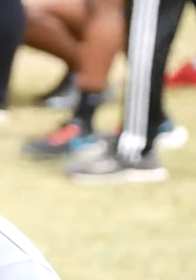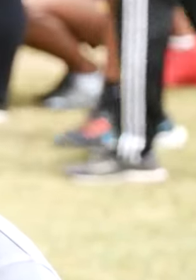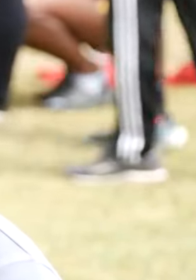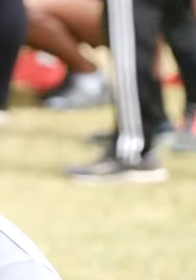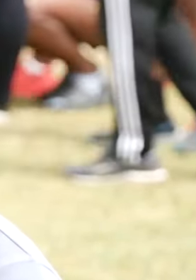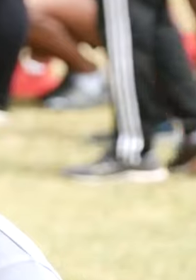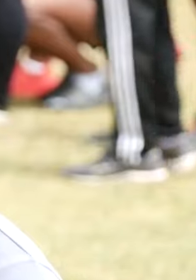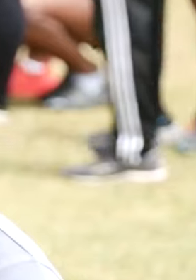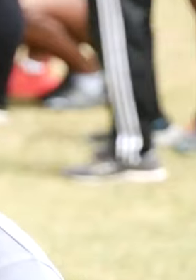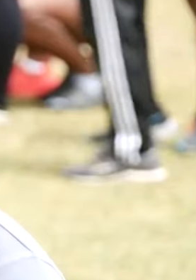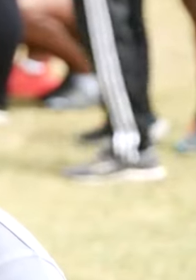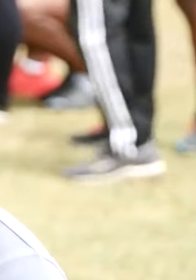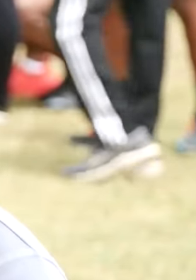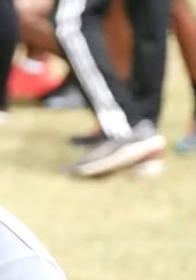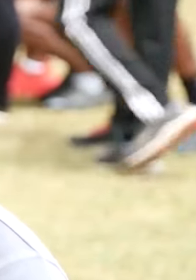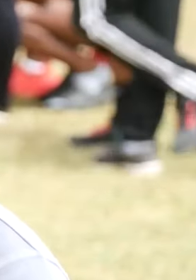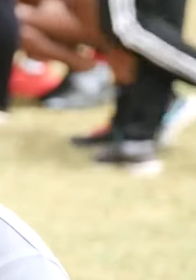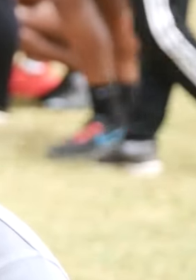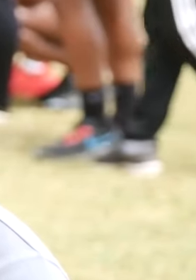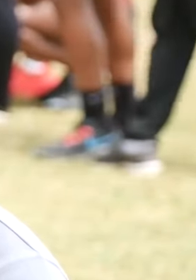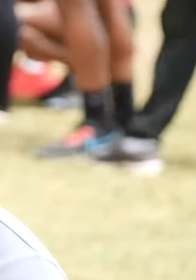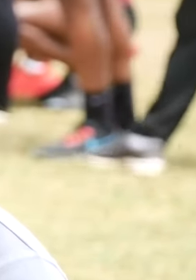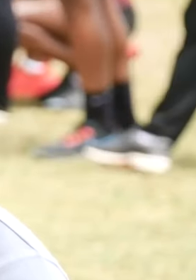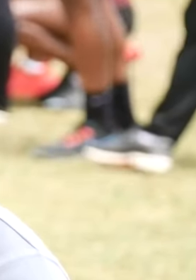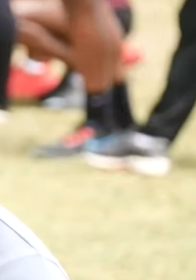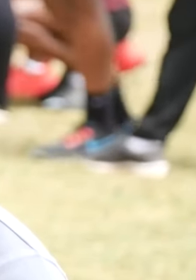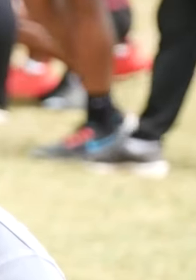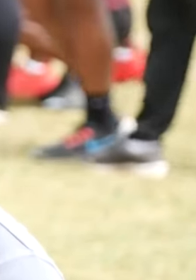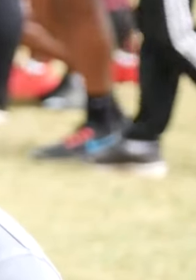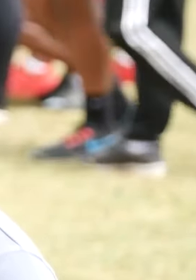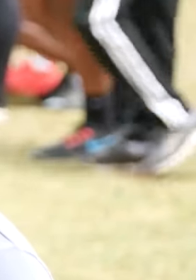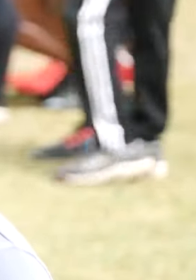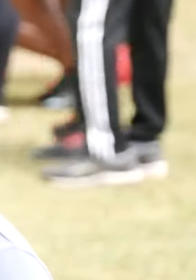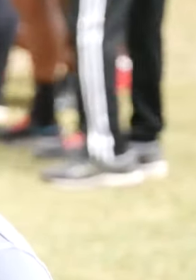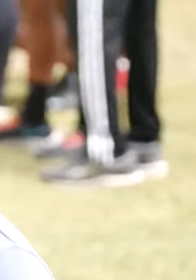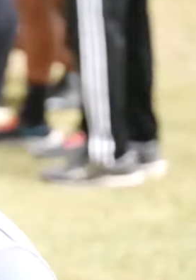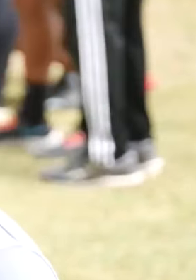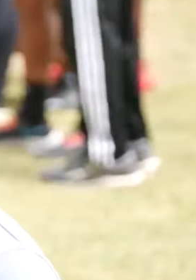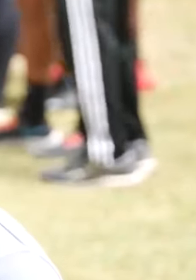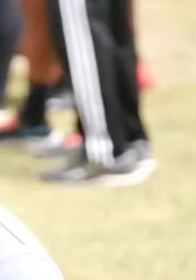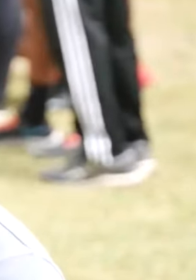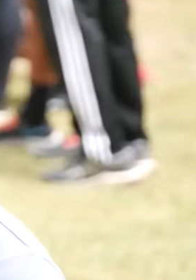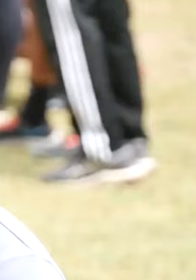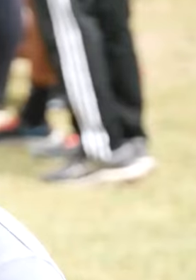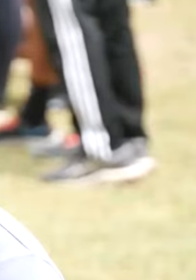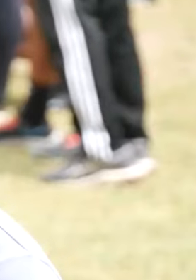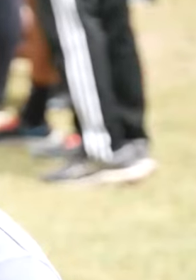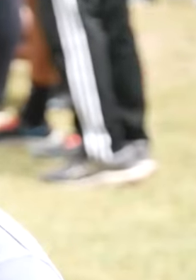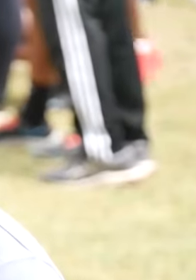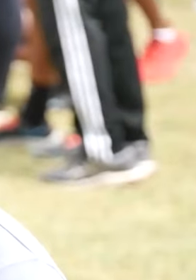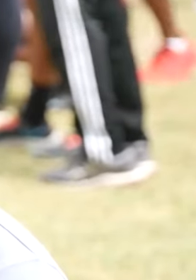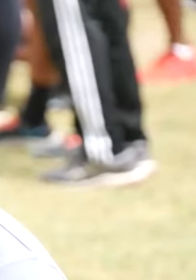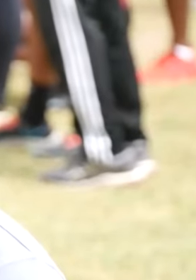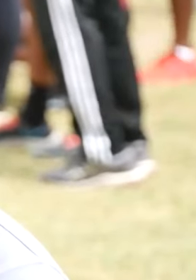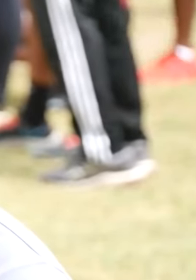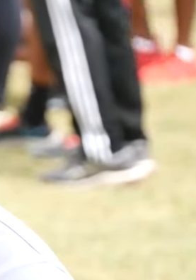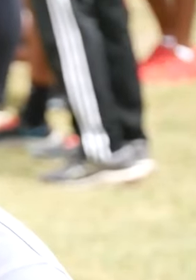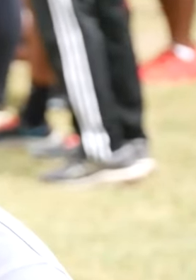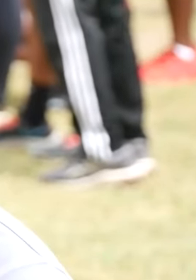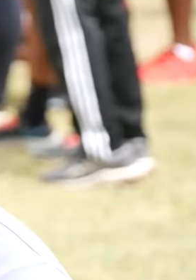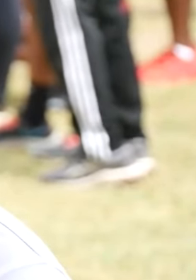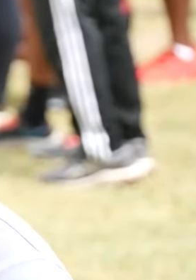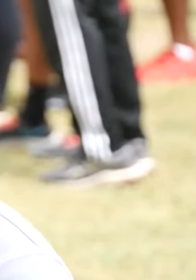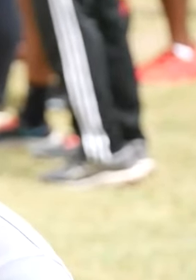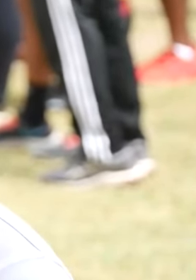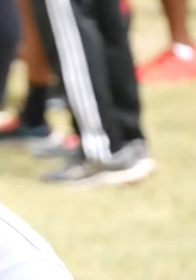explained the new format, which has been adjusted due to the time frame. When you're at zone championships, you have 48 plus athletes, and